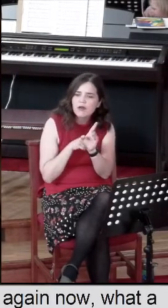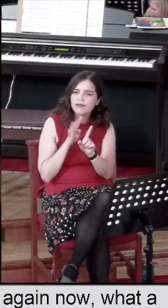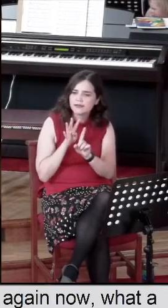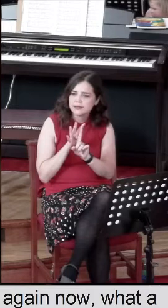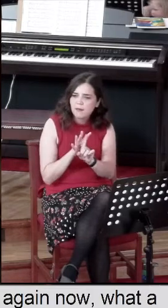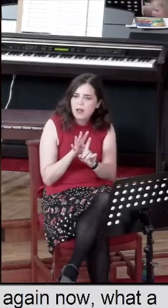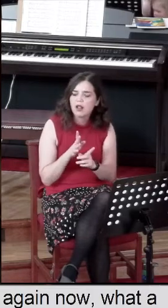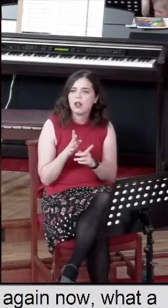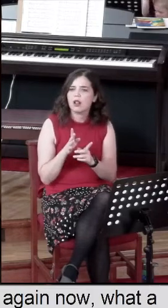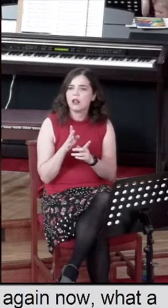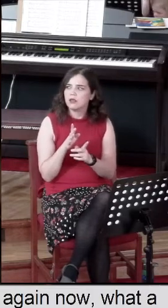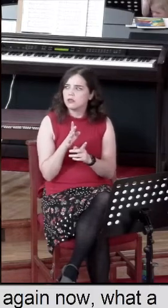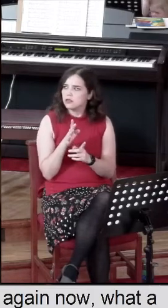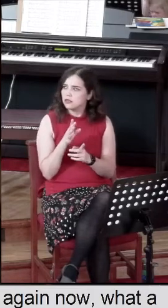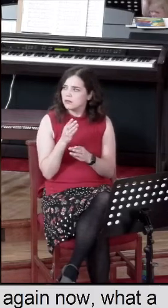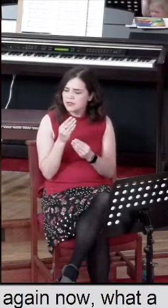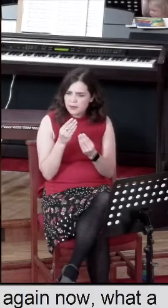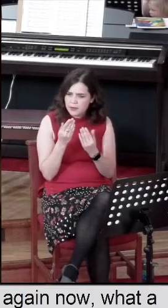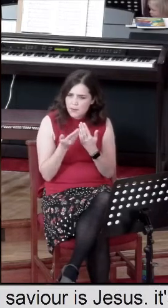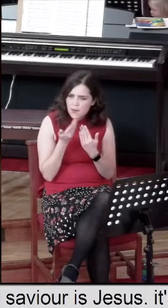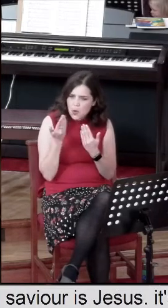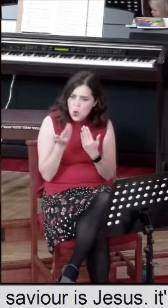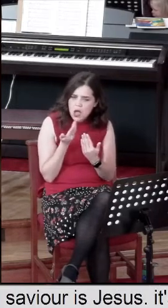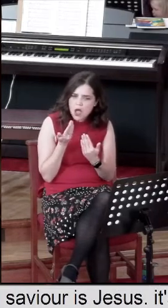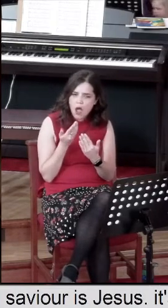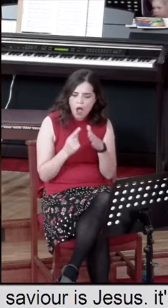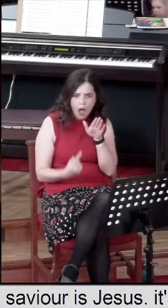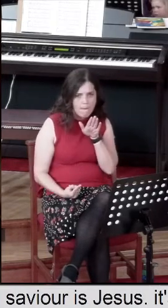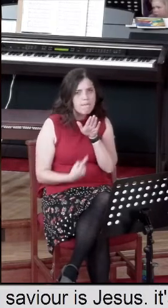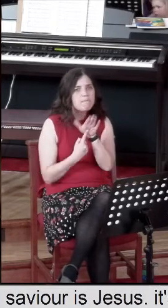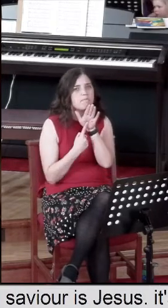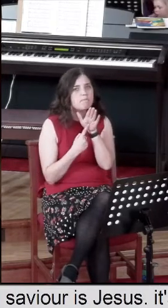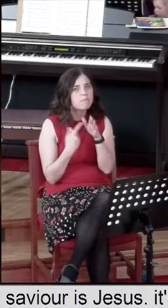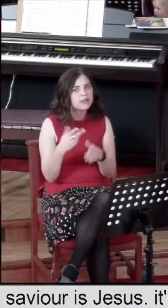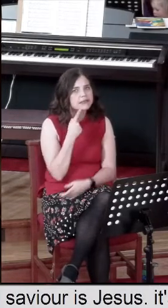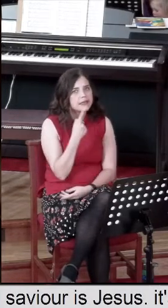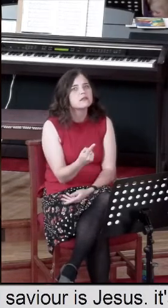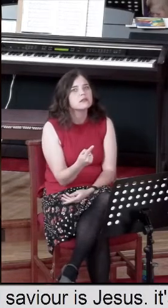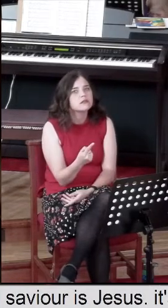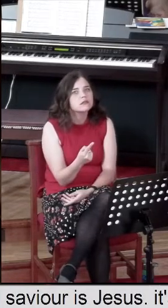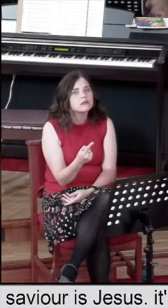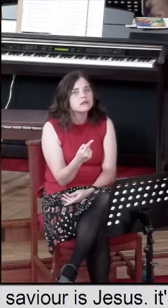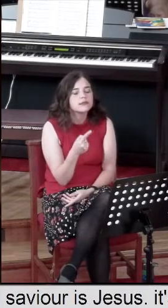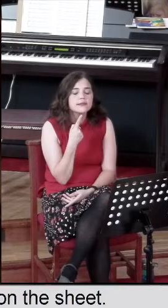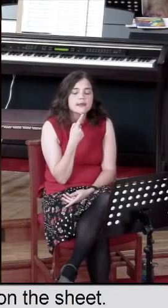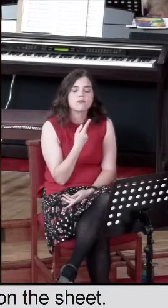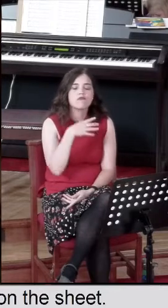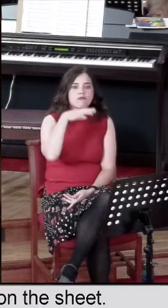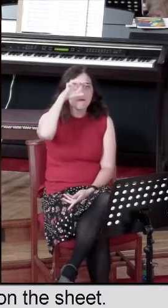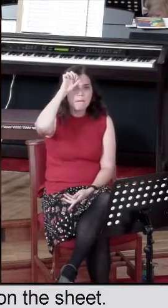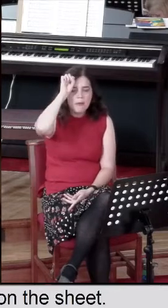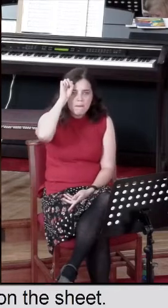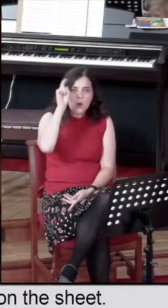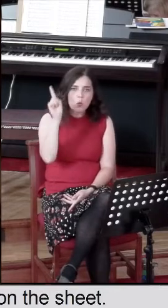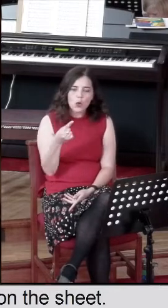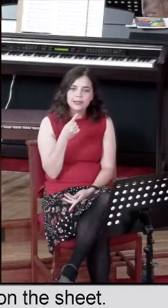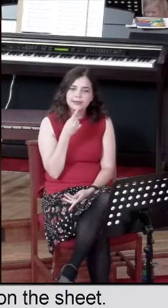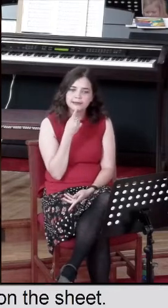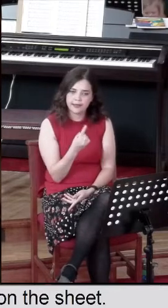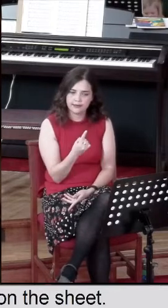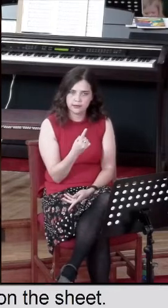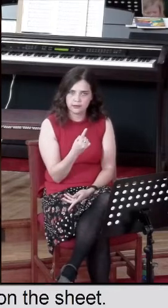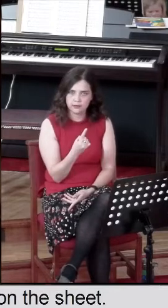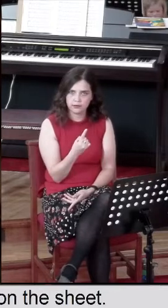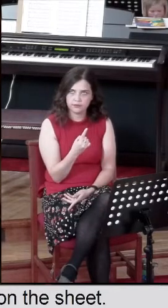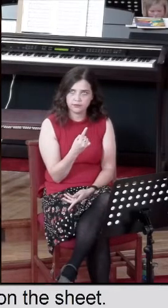there was something else that they said which is really important. And they said, remember what he said.